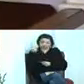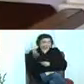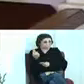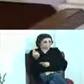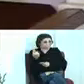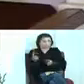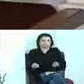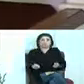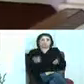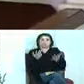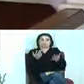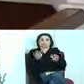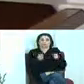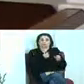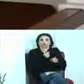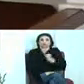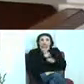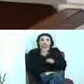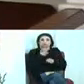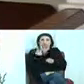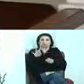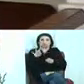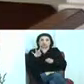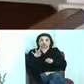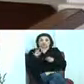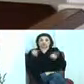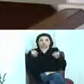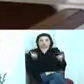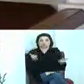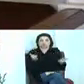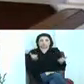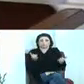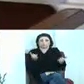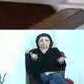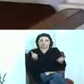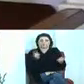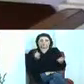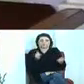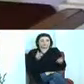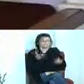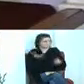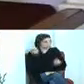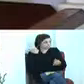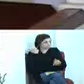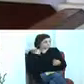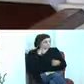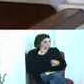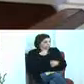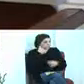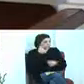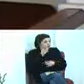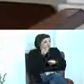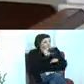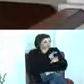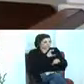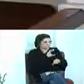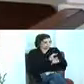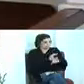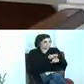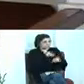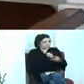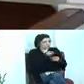How many years? 48 now we have. We used to be the only church in Los Angeles for gays and community.